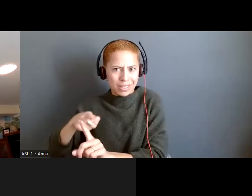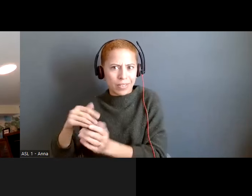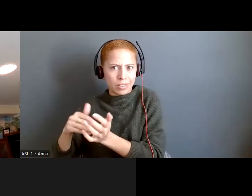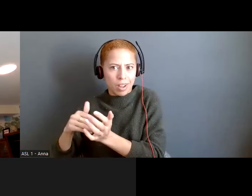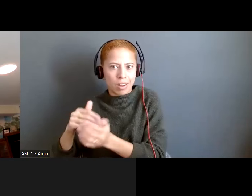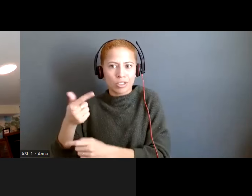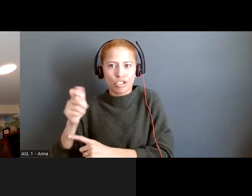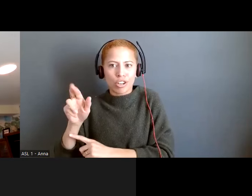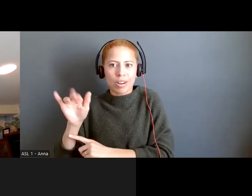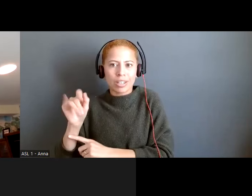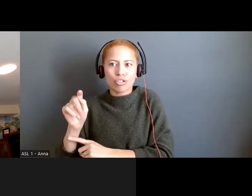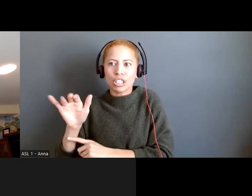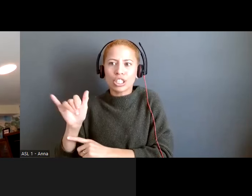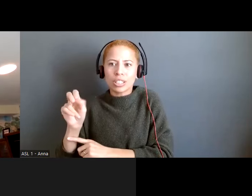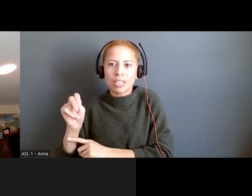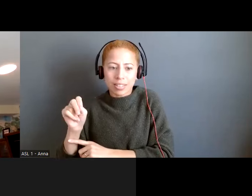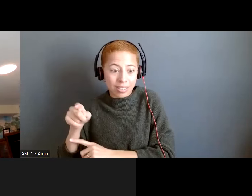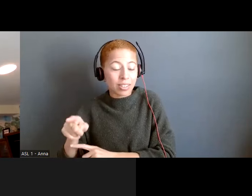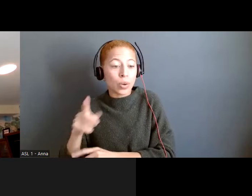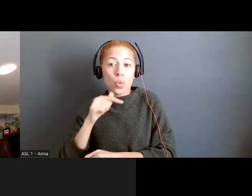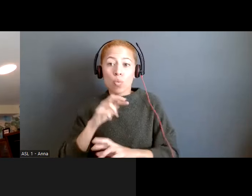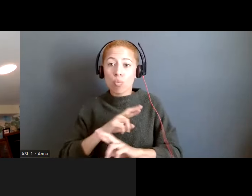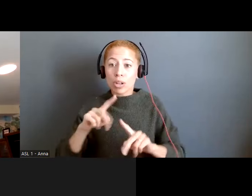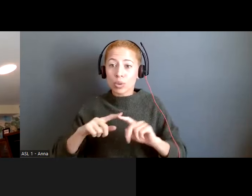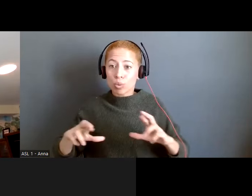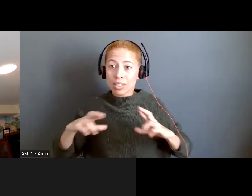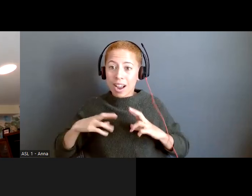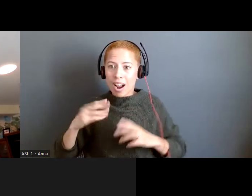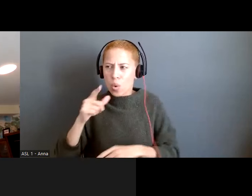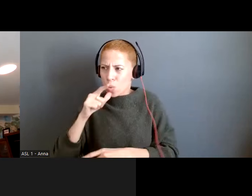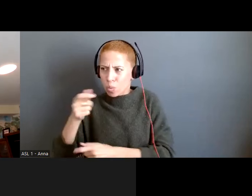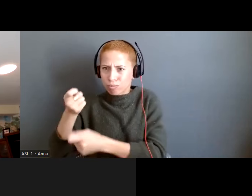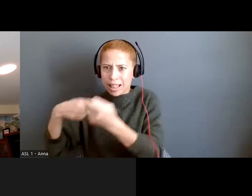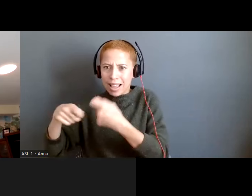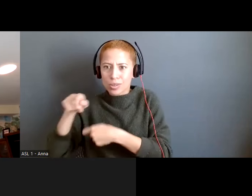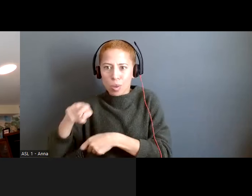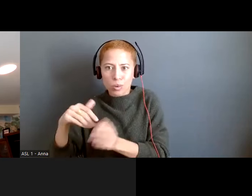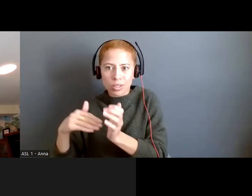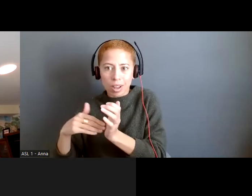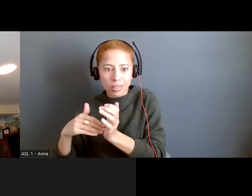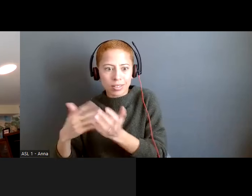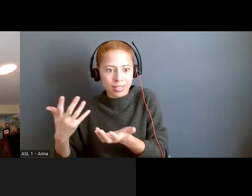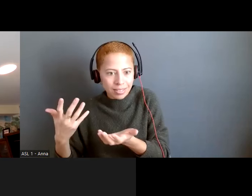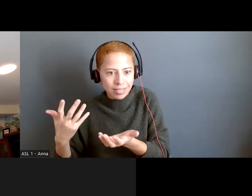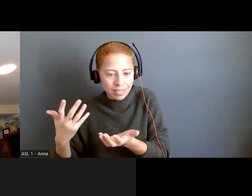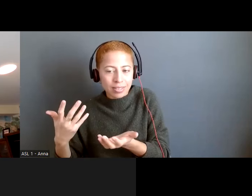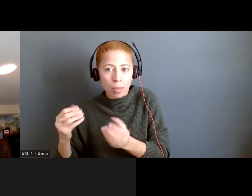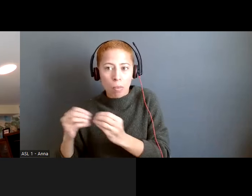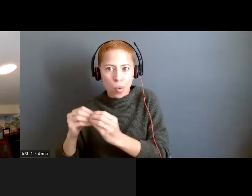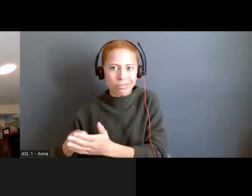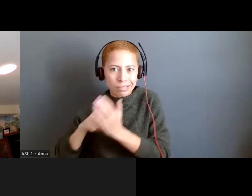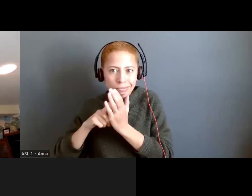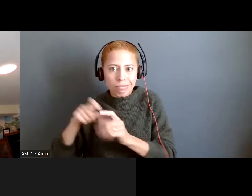talking about those who are maybe ready to retire and who's going to come up and replace those individuals, which creates more of a higher demand for the